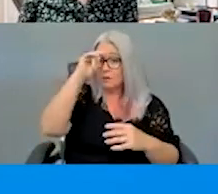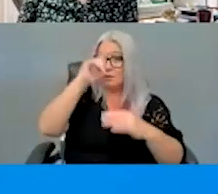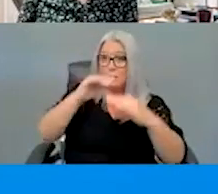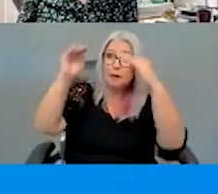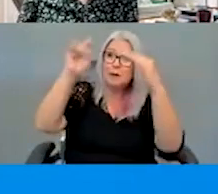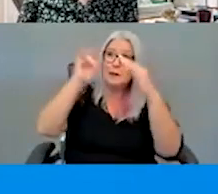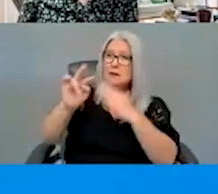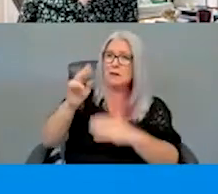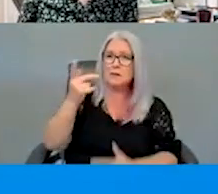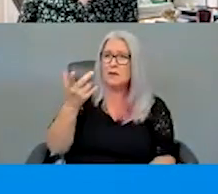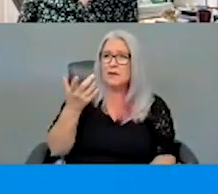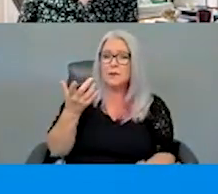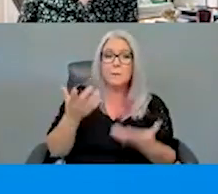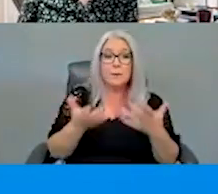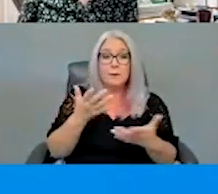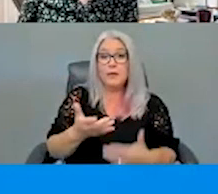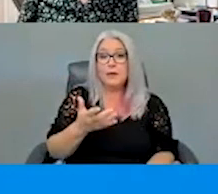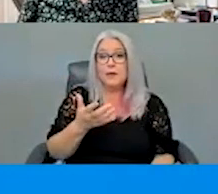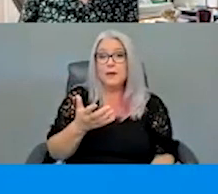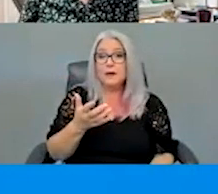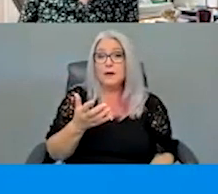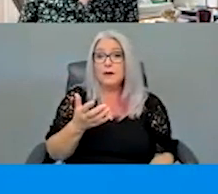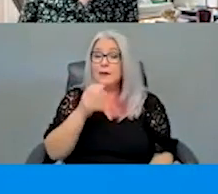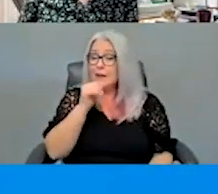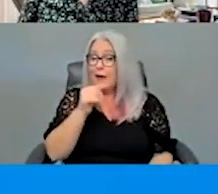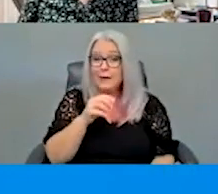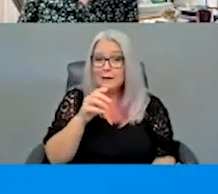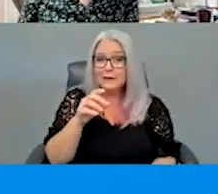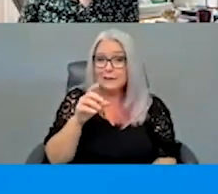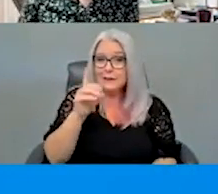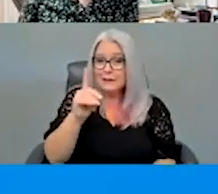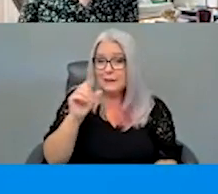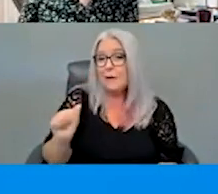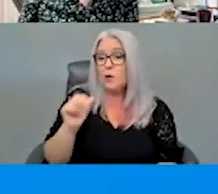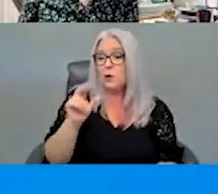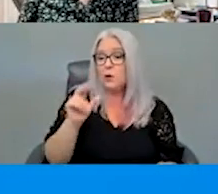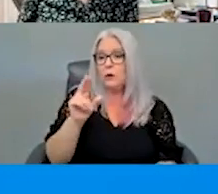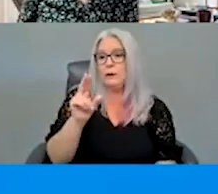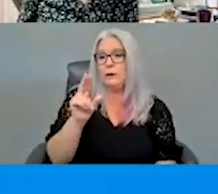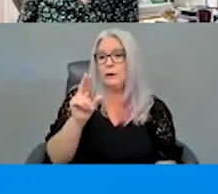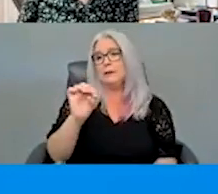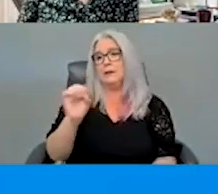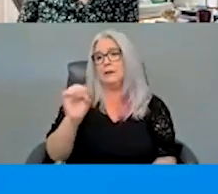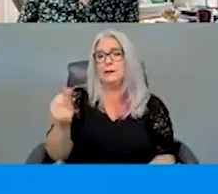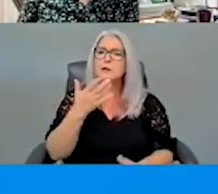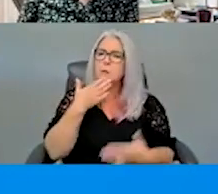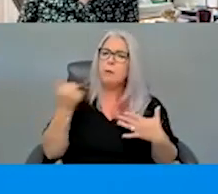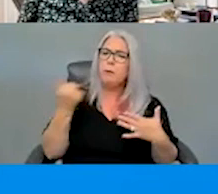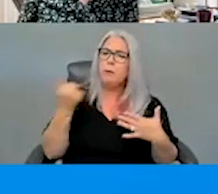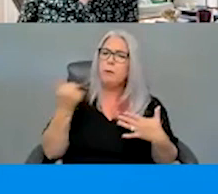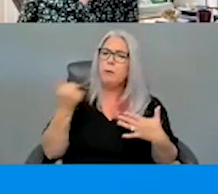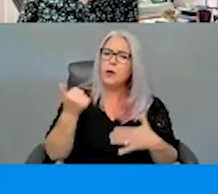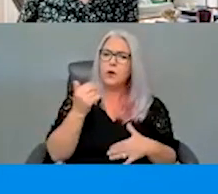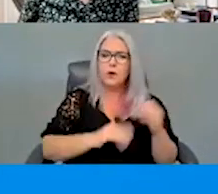that non-disabledness would be a better way to raise children. Many states